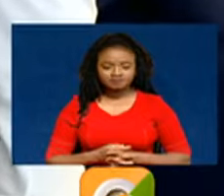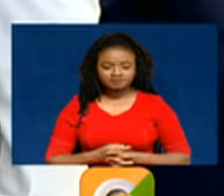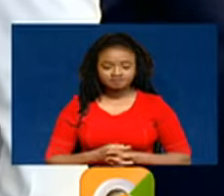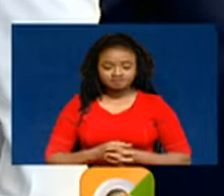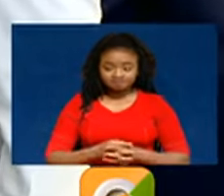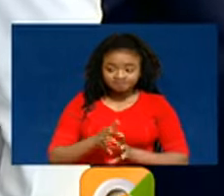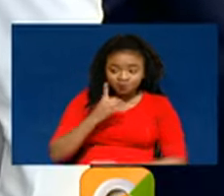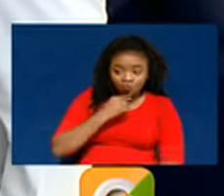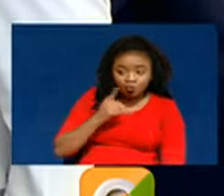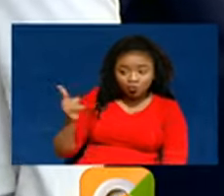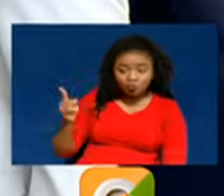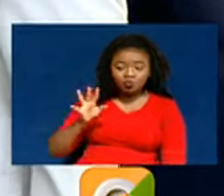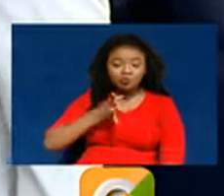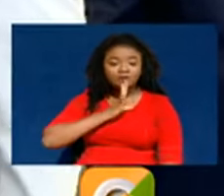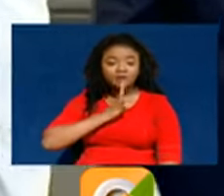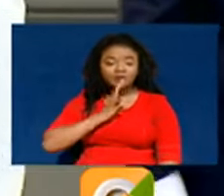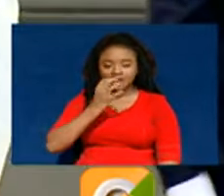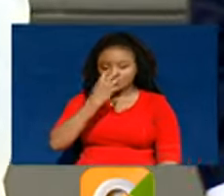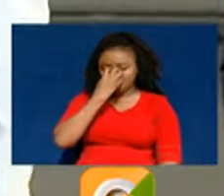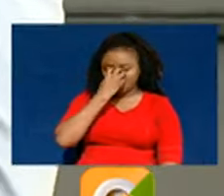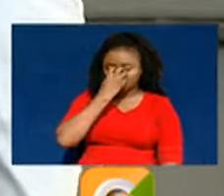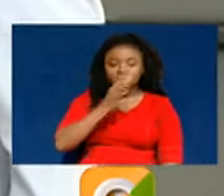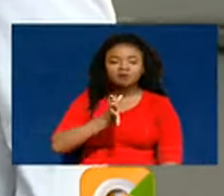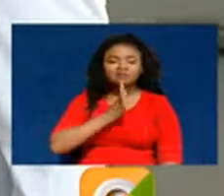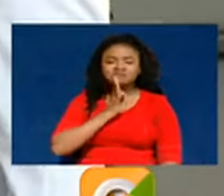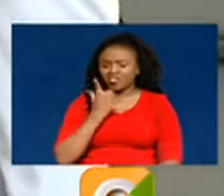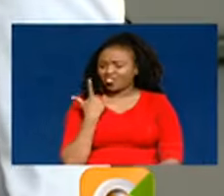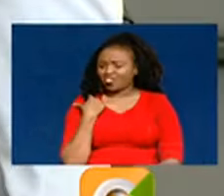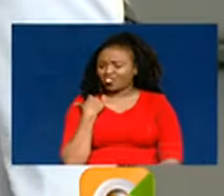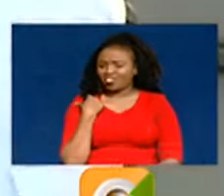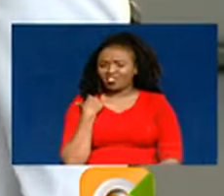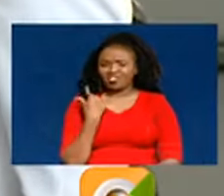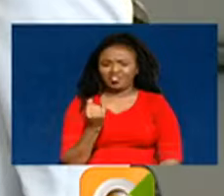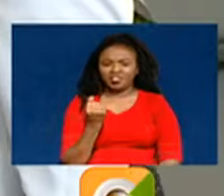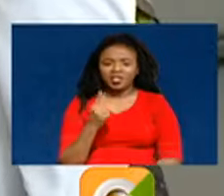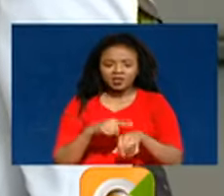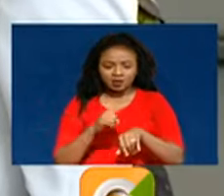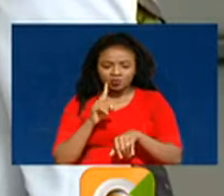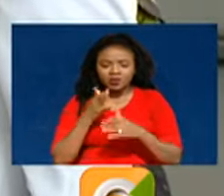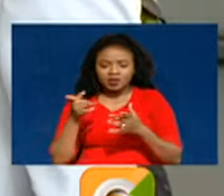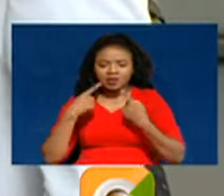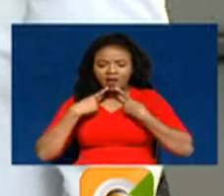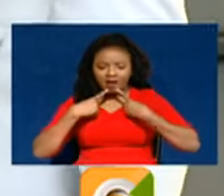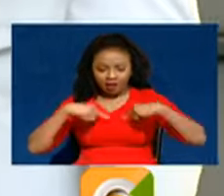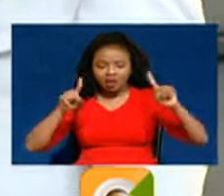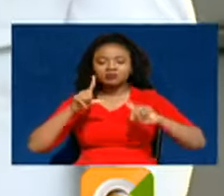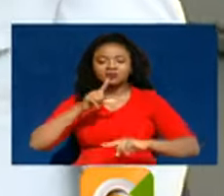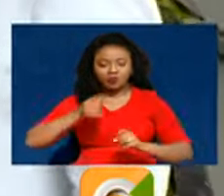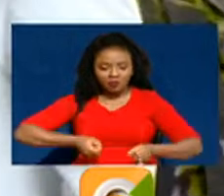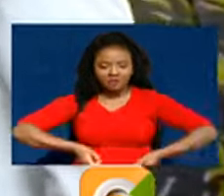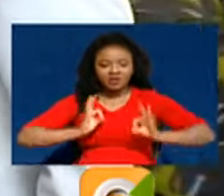That's the president a few minutes ago when he made the announcement to the country on the passing of General Francis